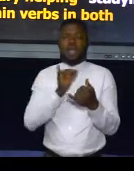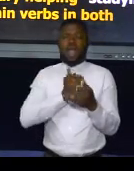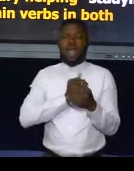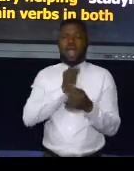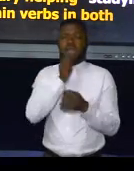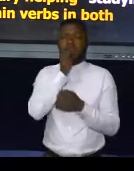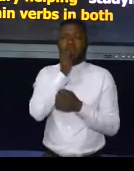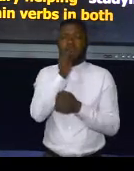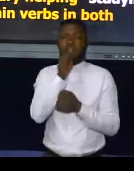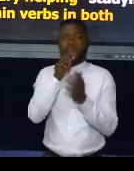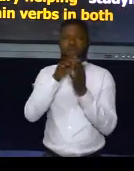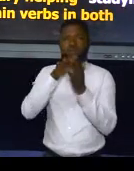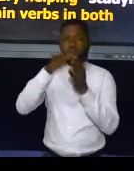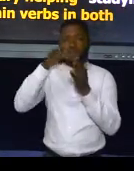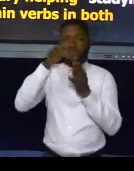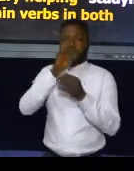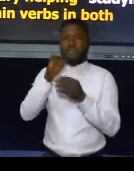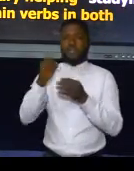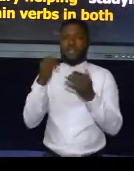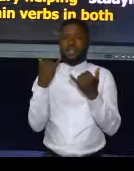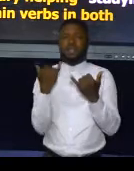I am studying now.